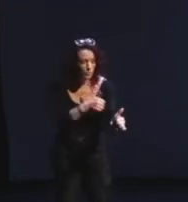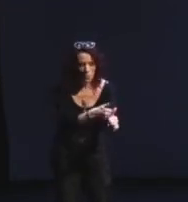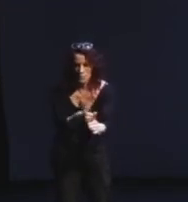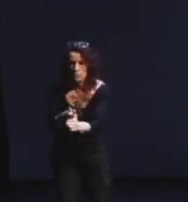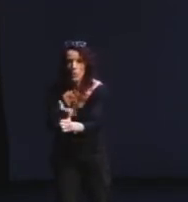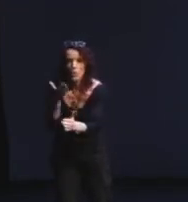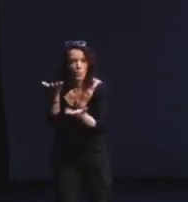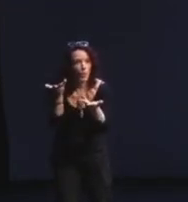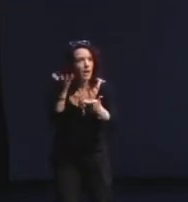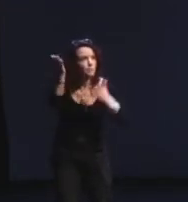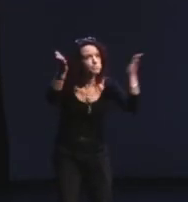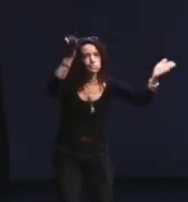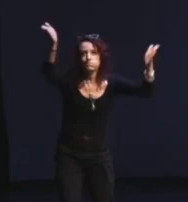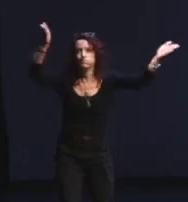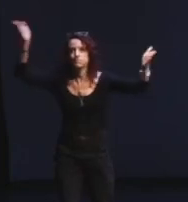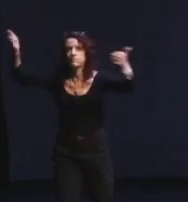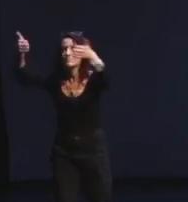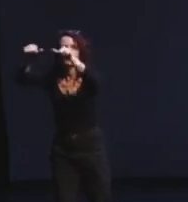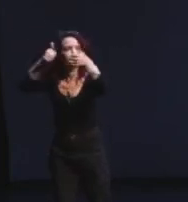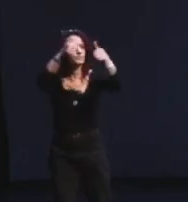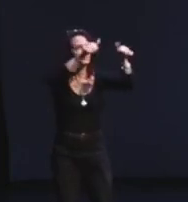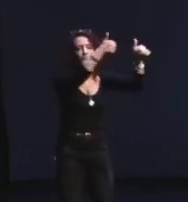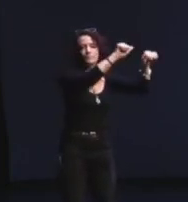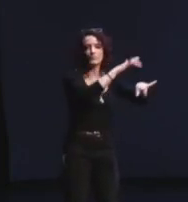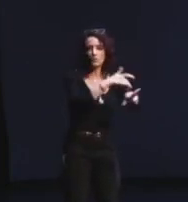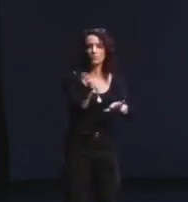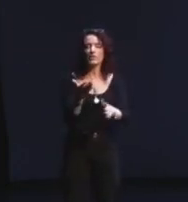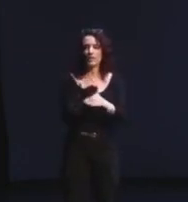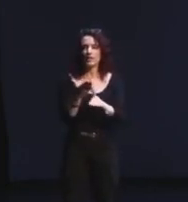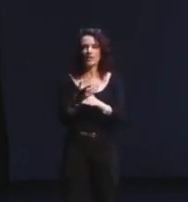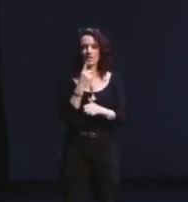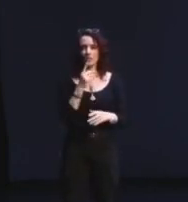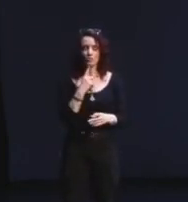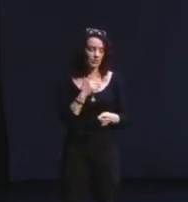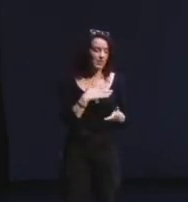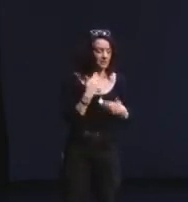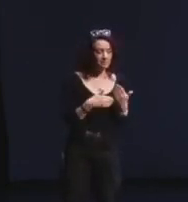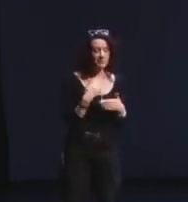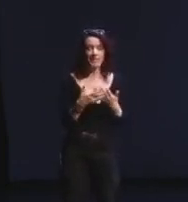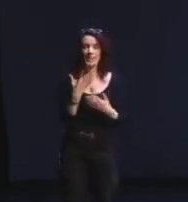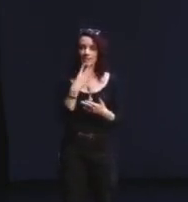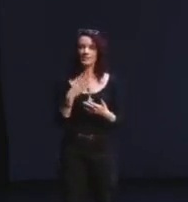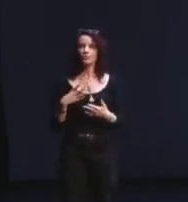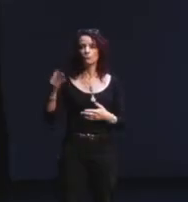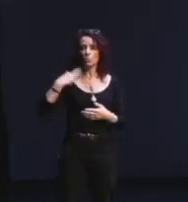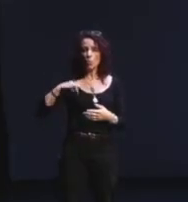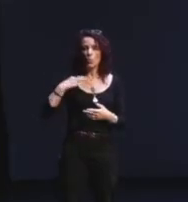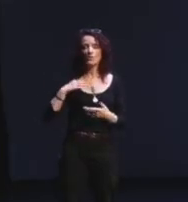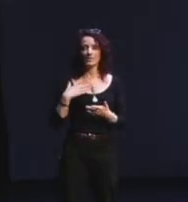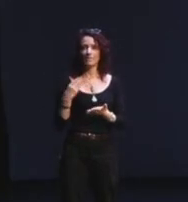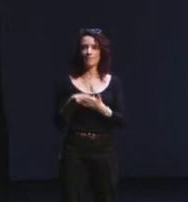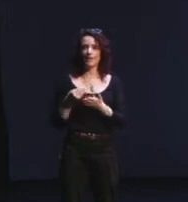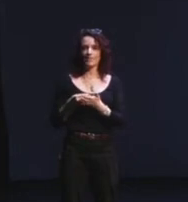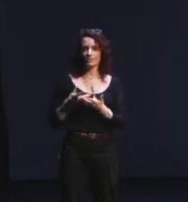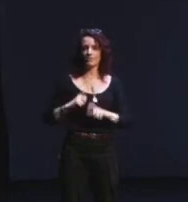them to end up and have a career, not just hand to mouth, but one which is rewarding and financially sustainable.